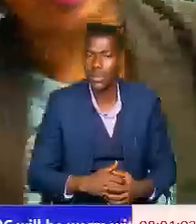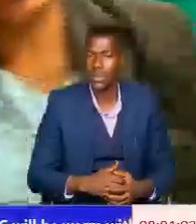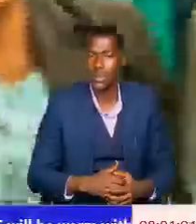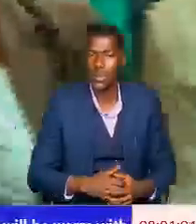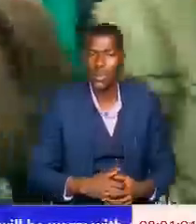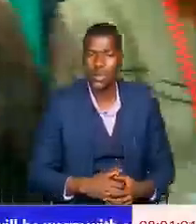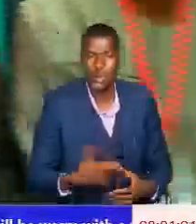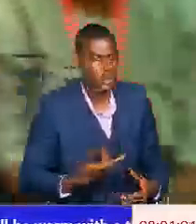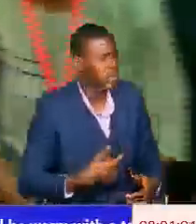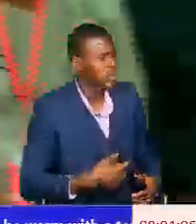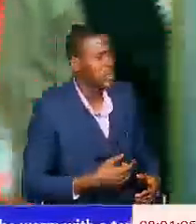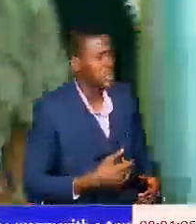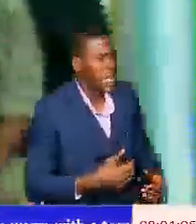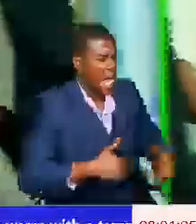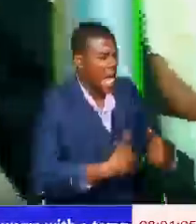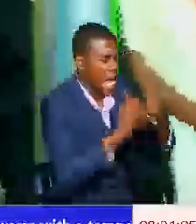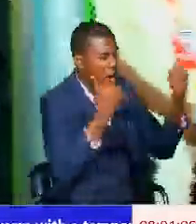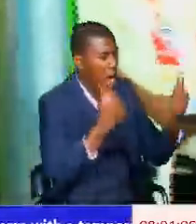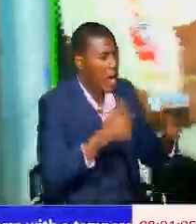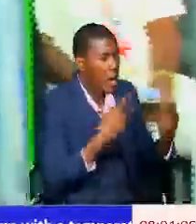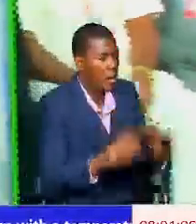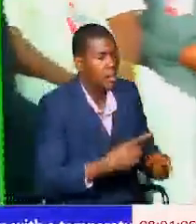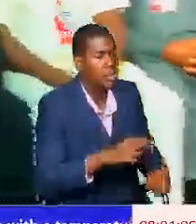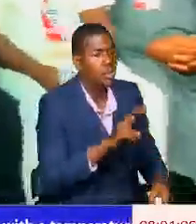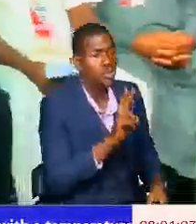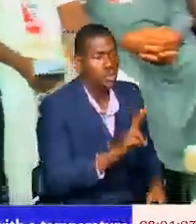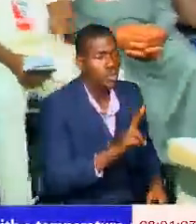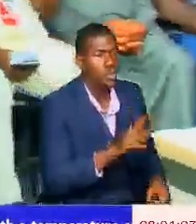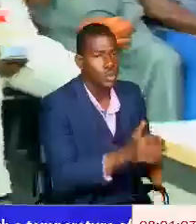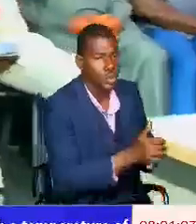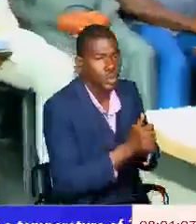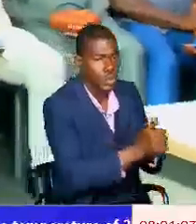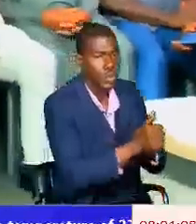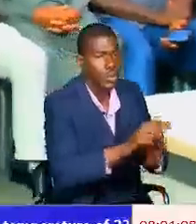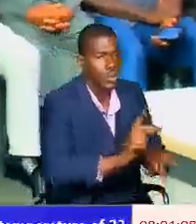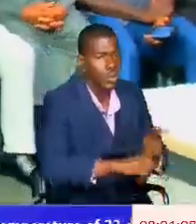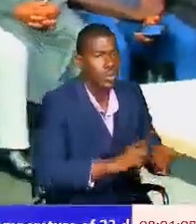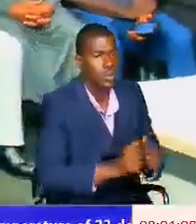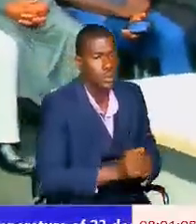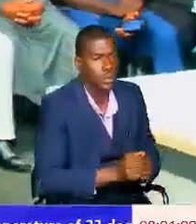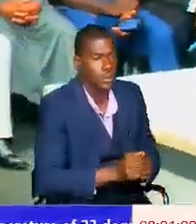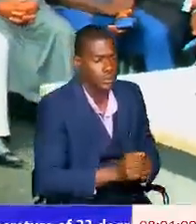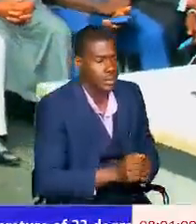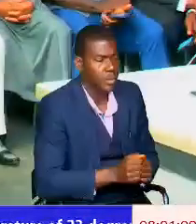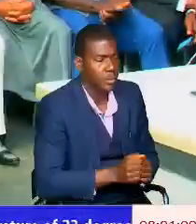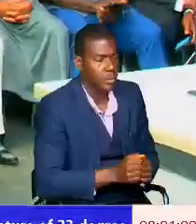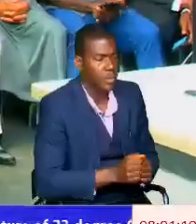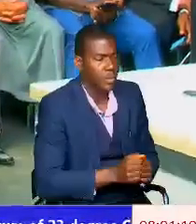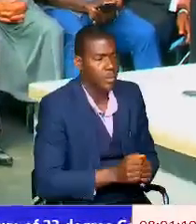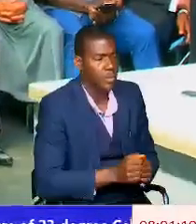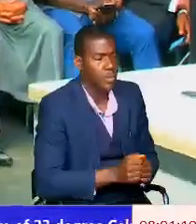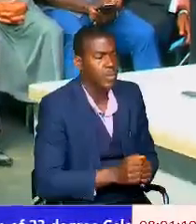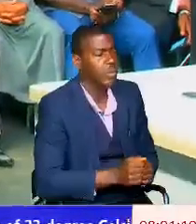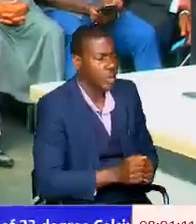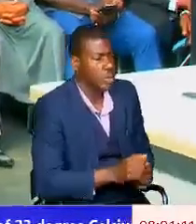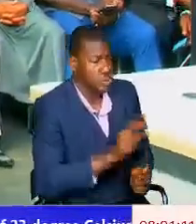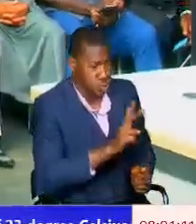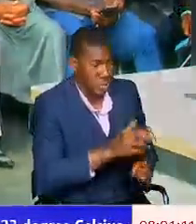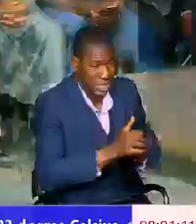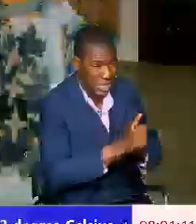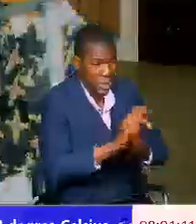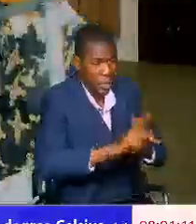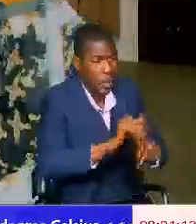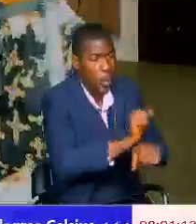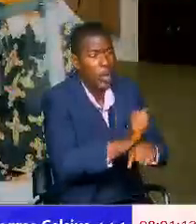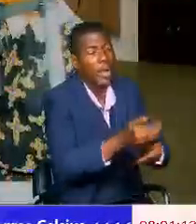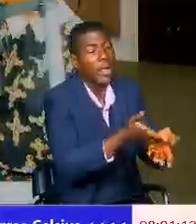No, there's an accident. Two of their directors are had accident. I reported it last time. They were not here. I hear them. Yes. Okay, so, but not